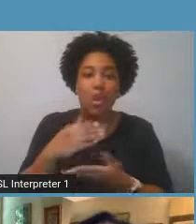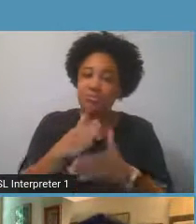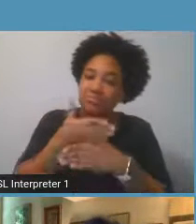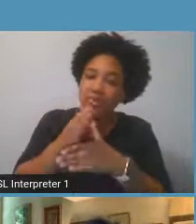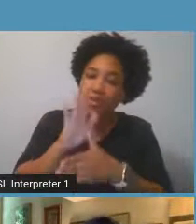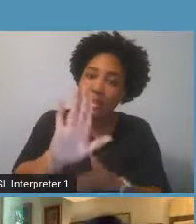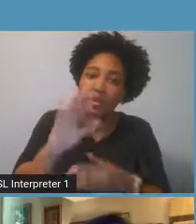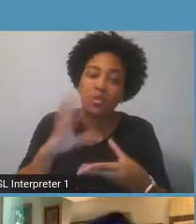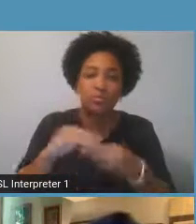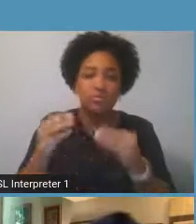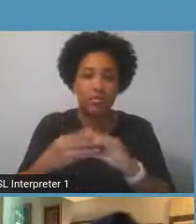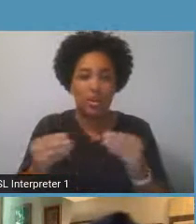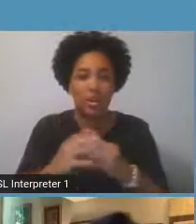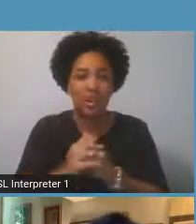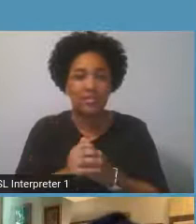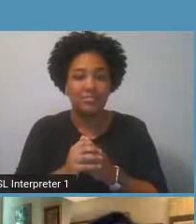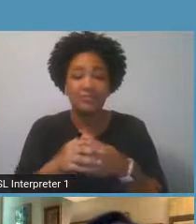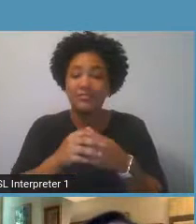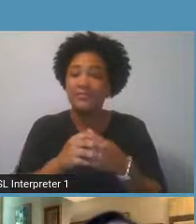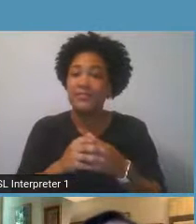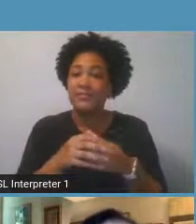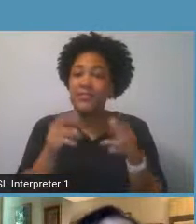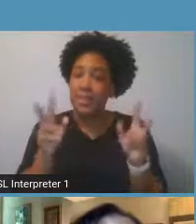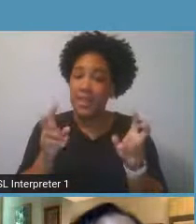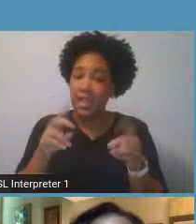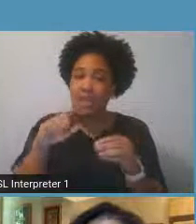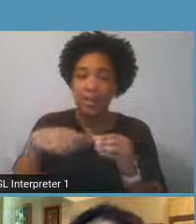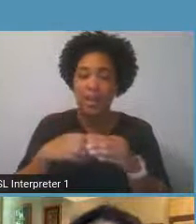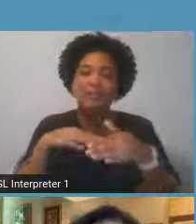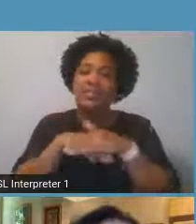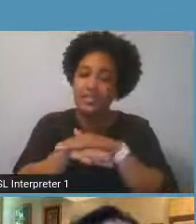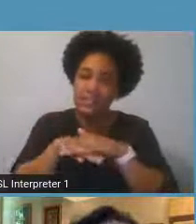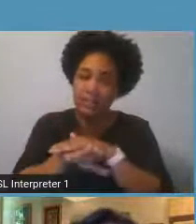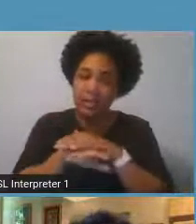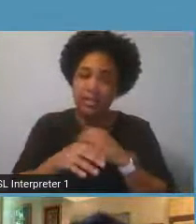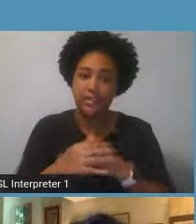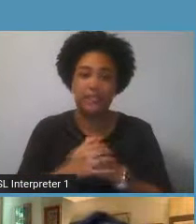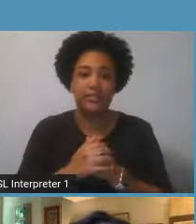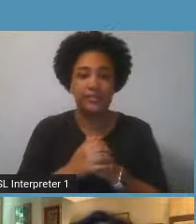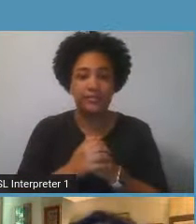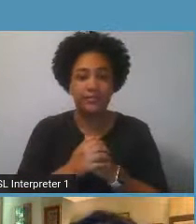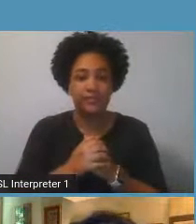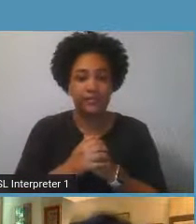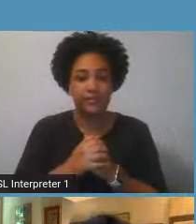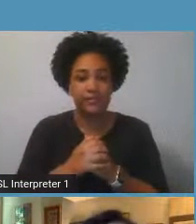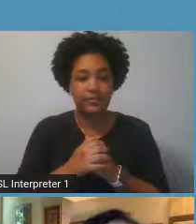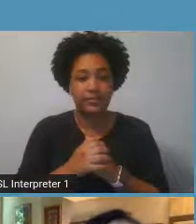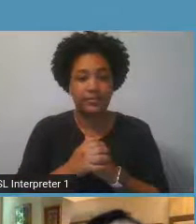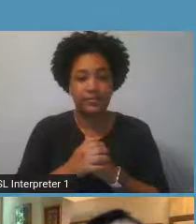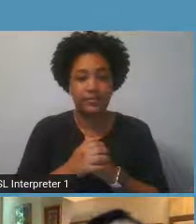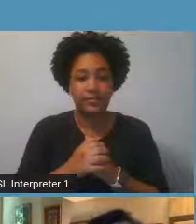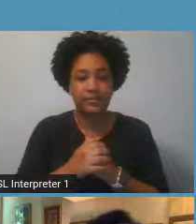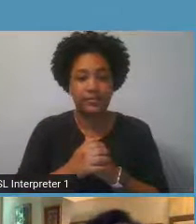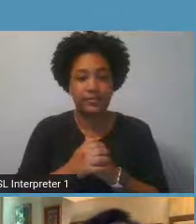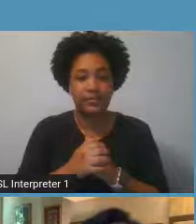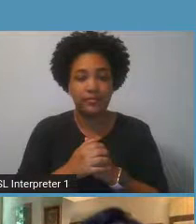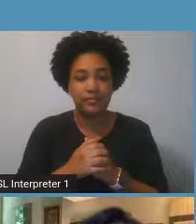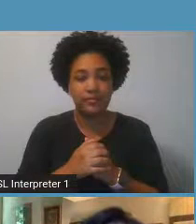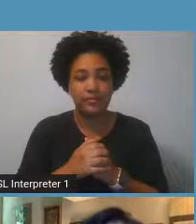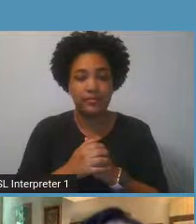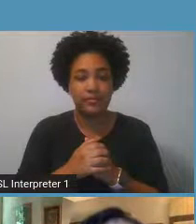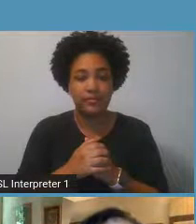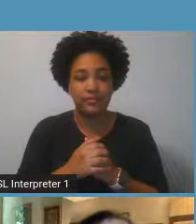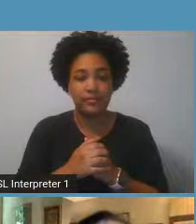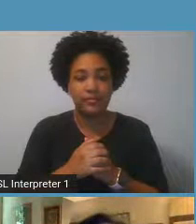technically, it's about accessibility. These digital copies, once scanned and preserved, are nearly